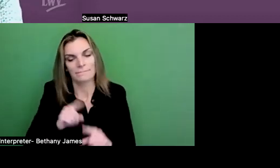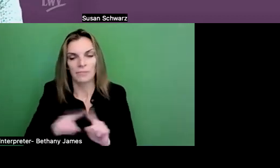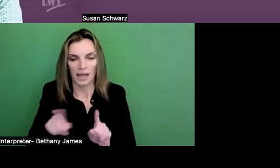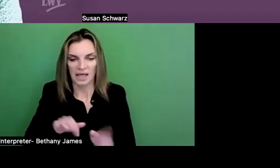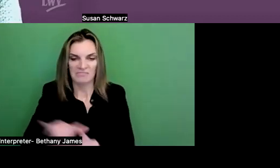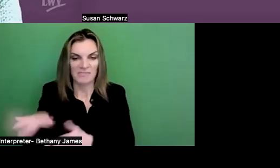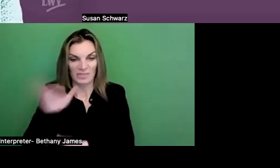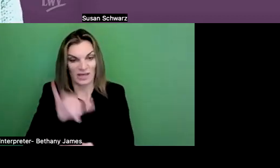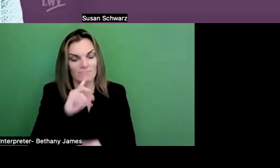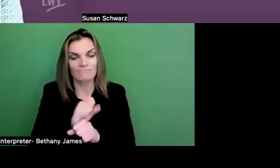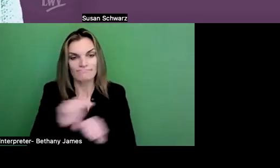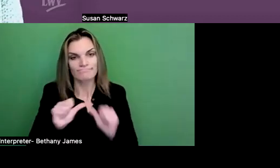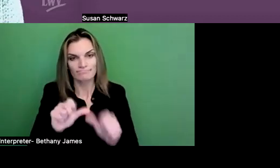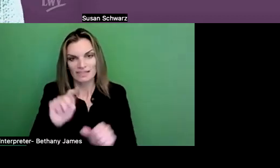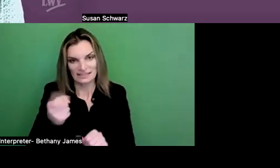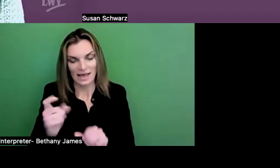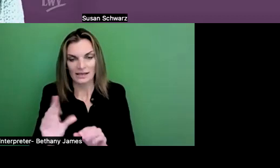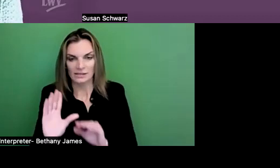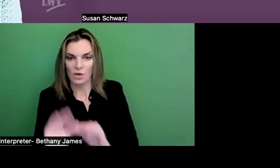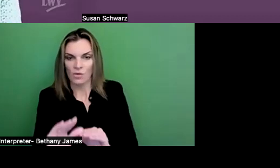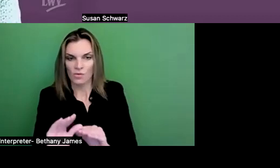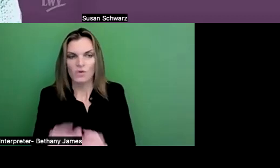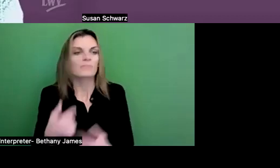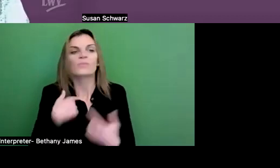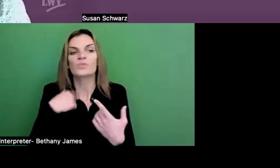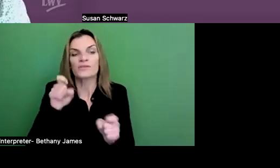be very focused on how we allow development.